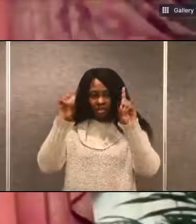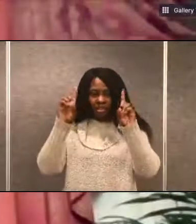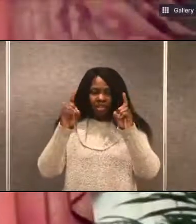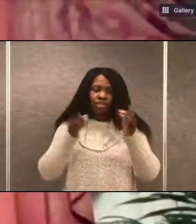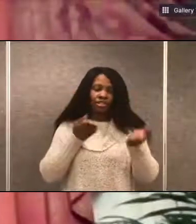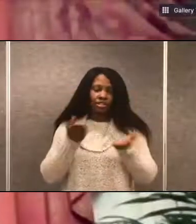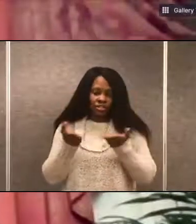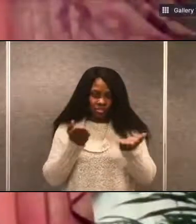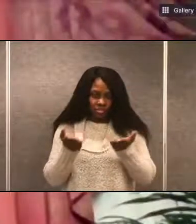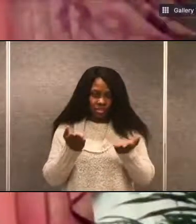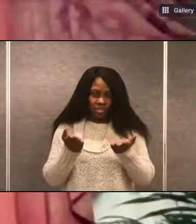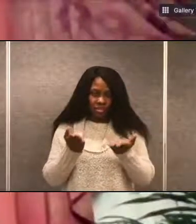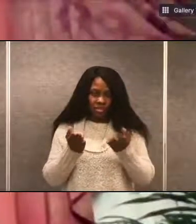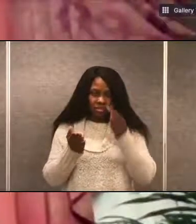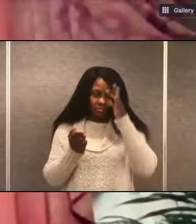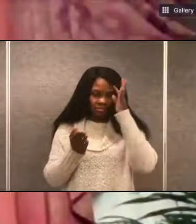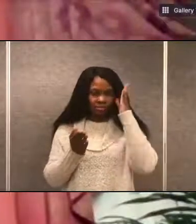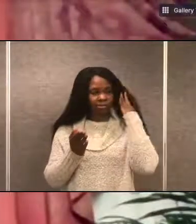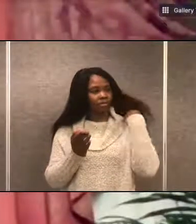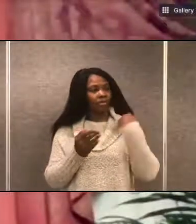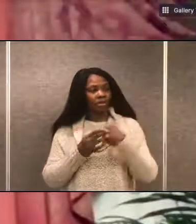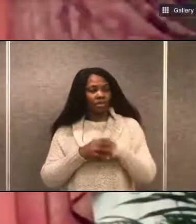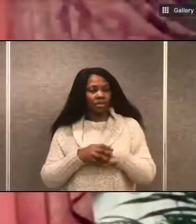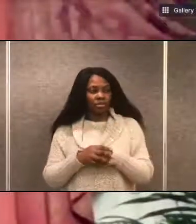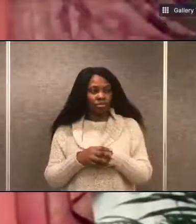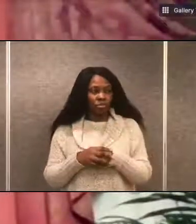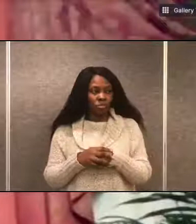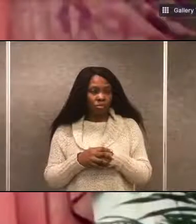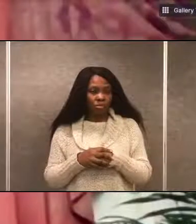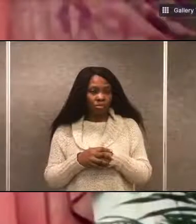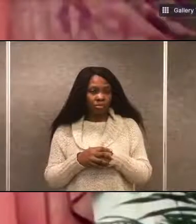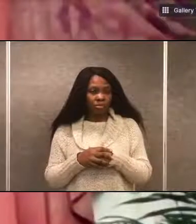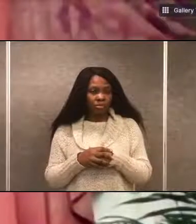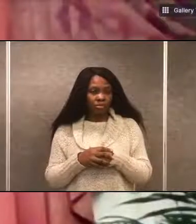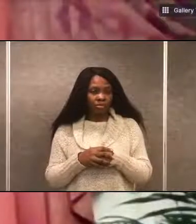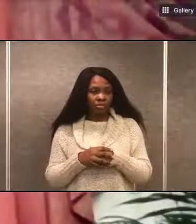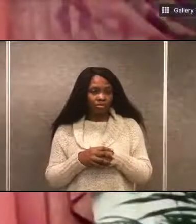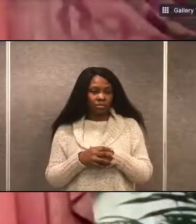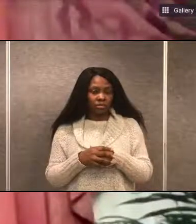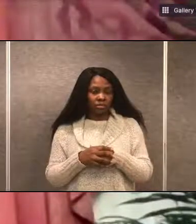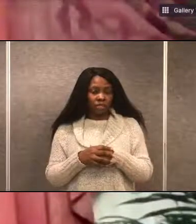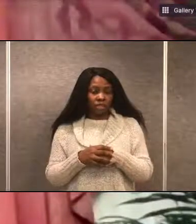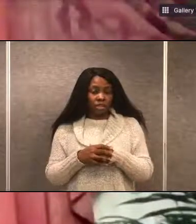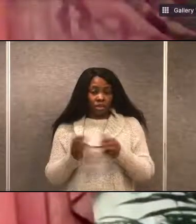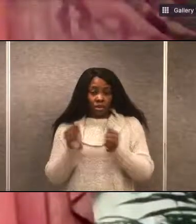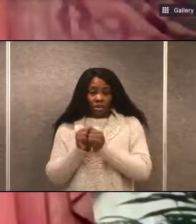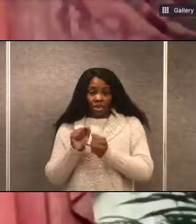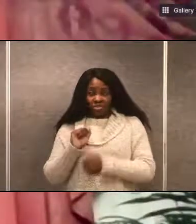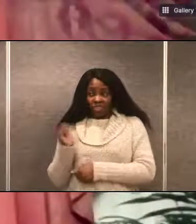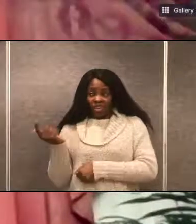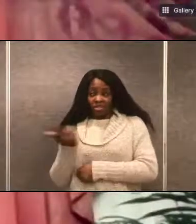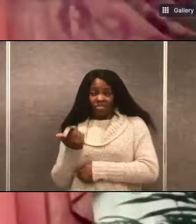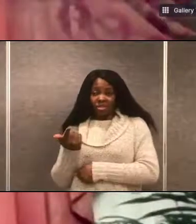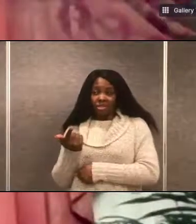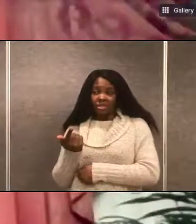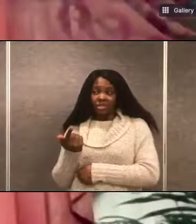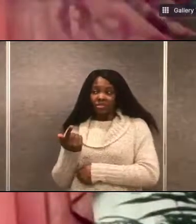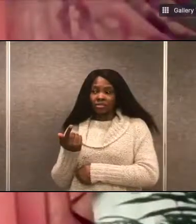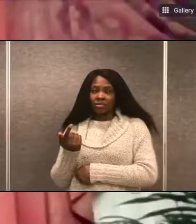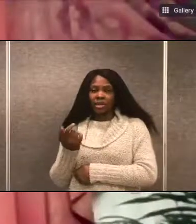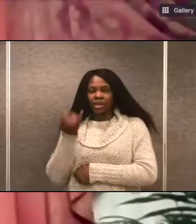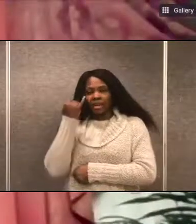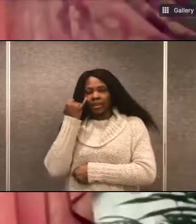Mr. Couture and Dr. Griffin. So we, between all of us, what we'll do, if there's a